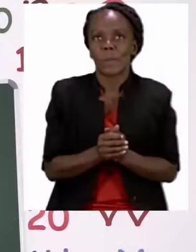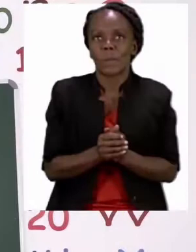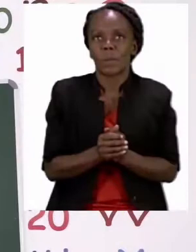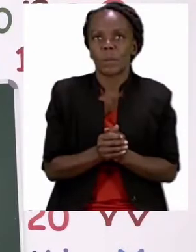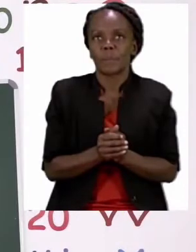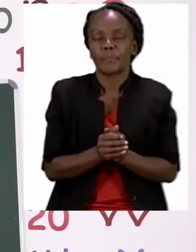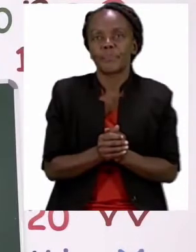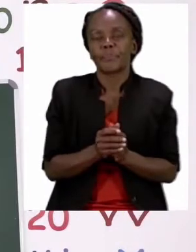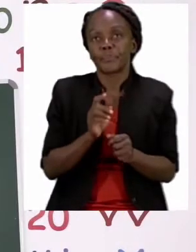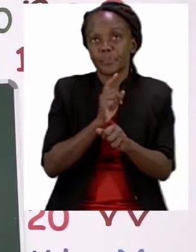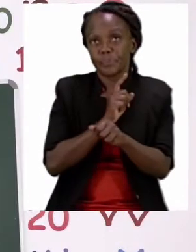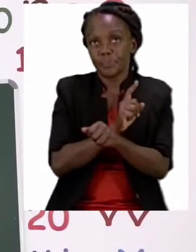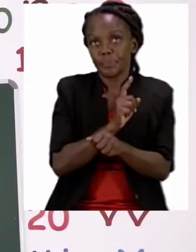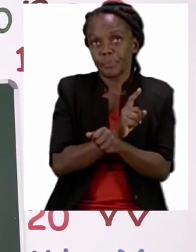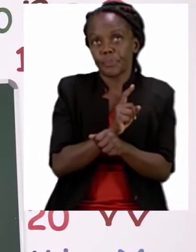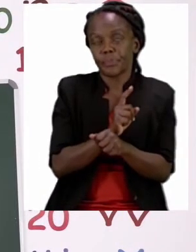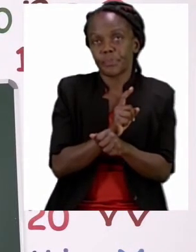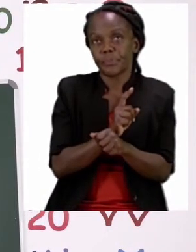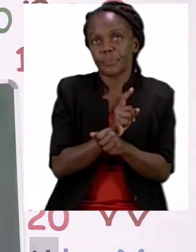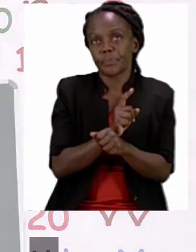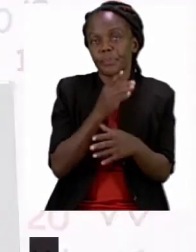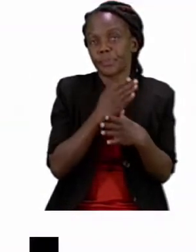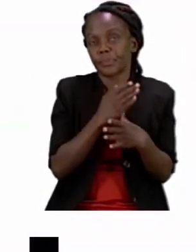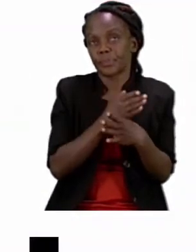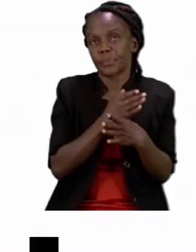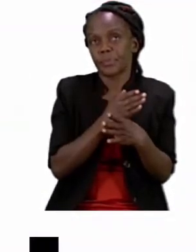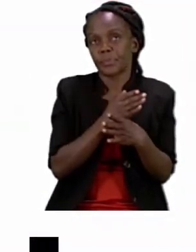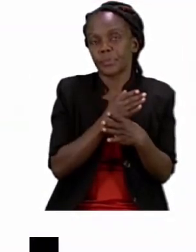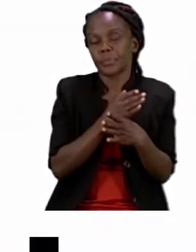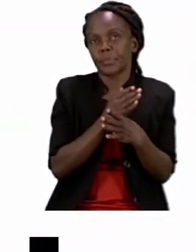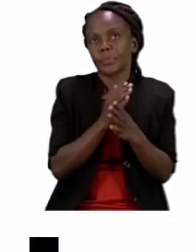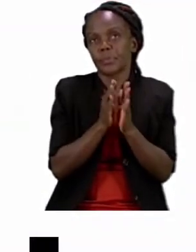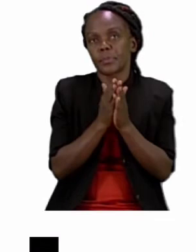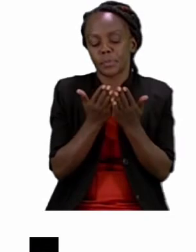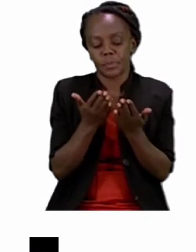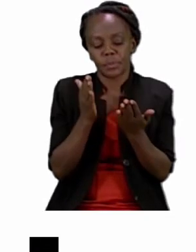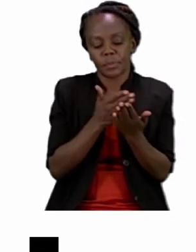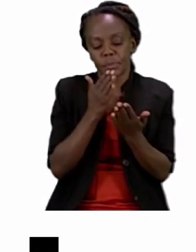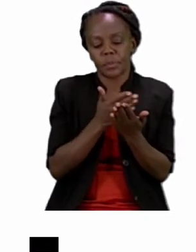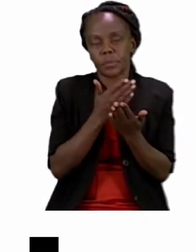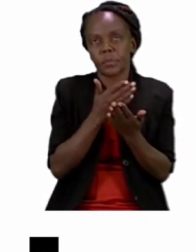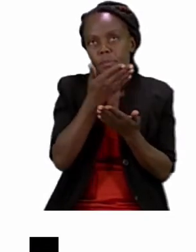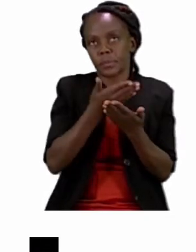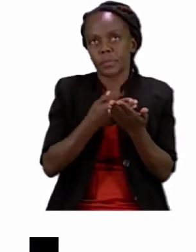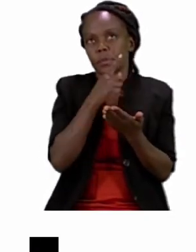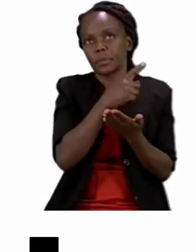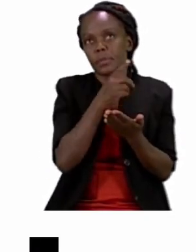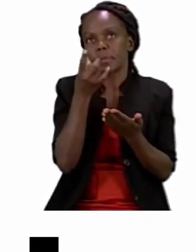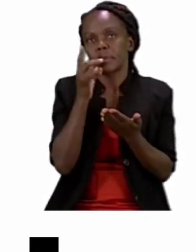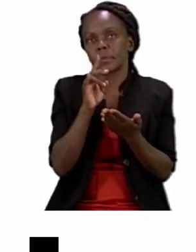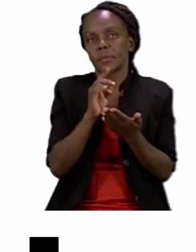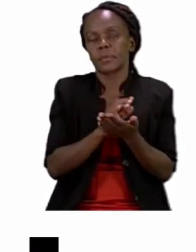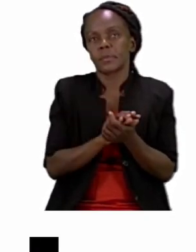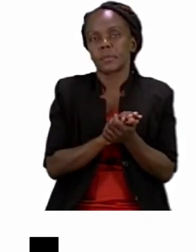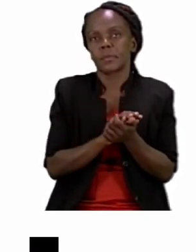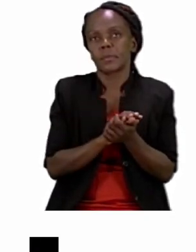For our first lesson today, boys and girls, let us turn to page 17. On